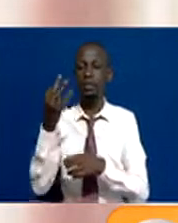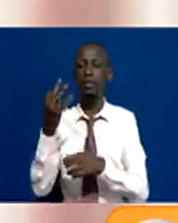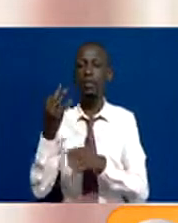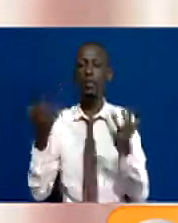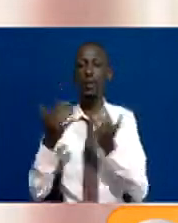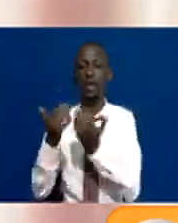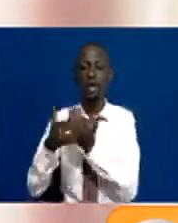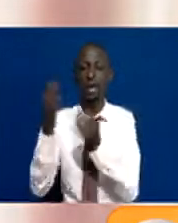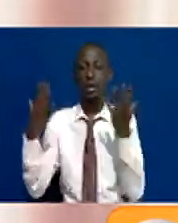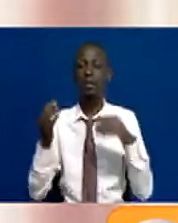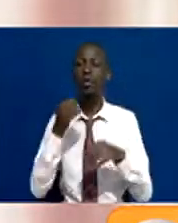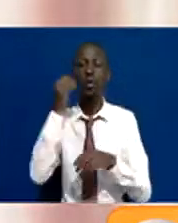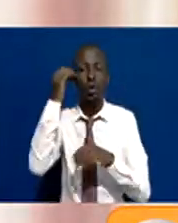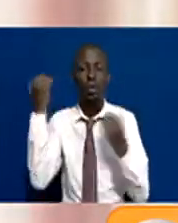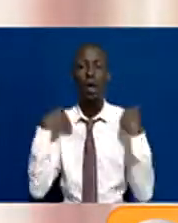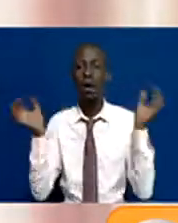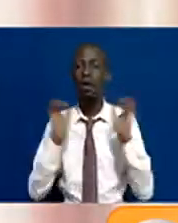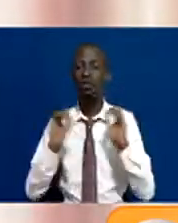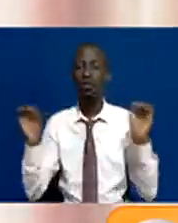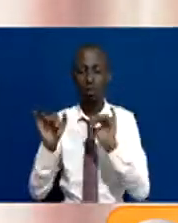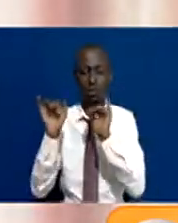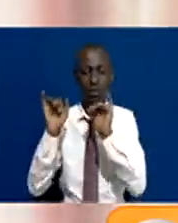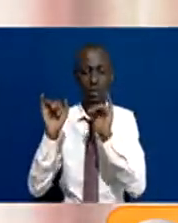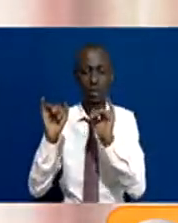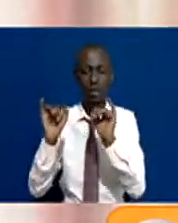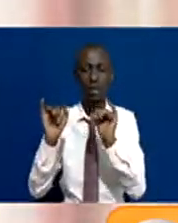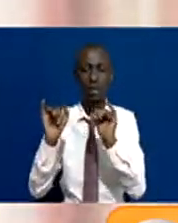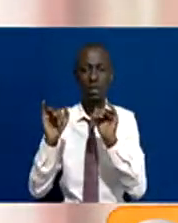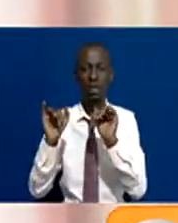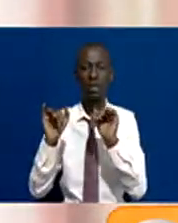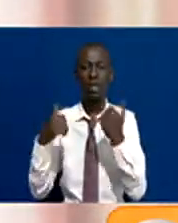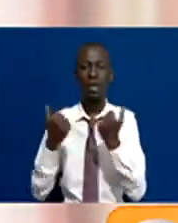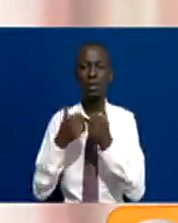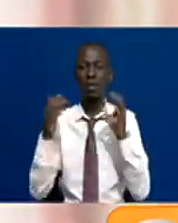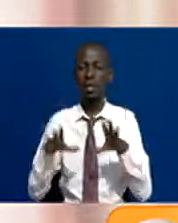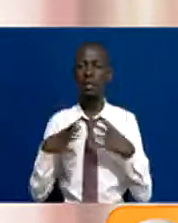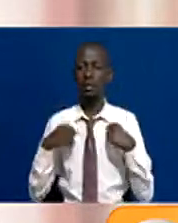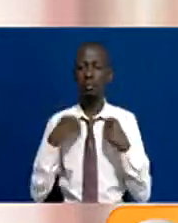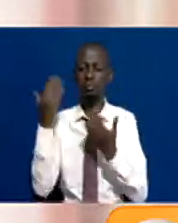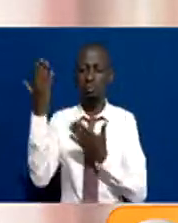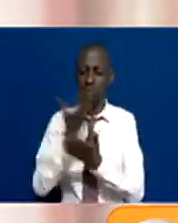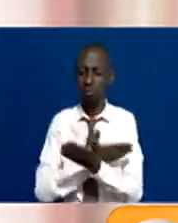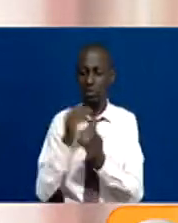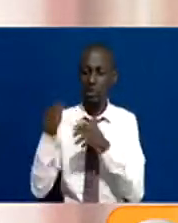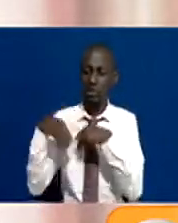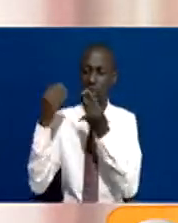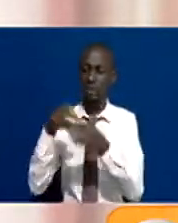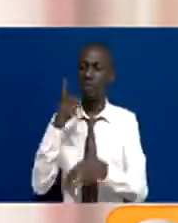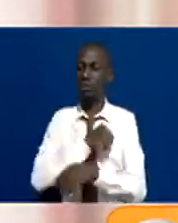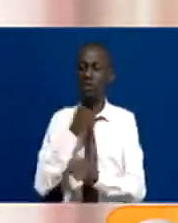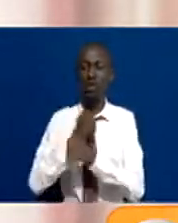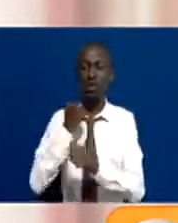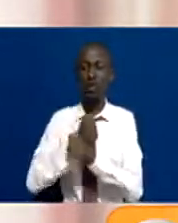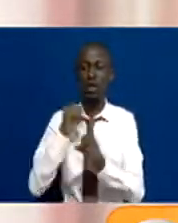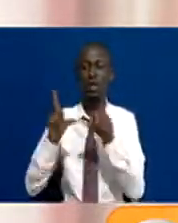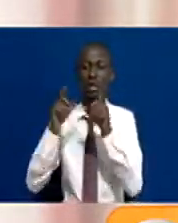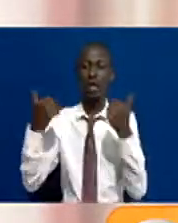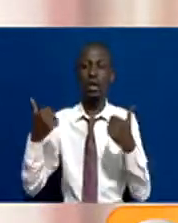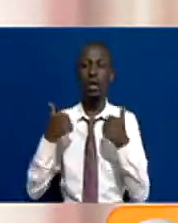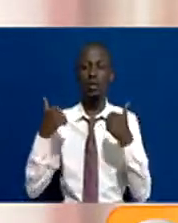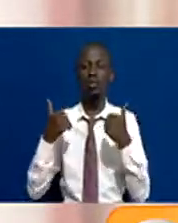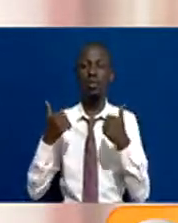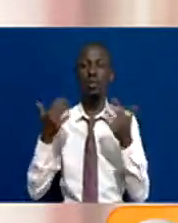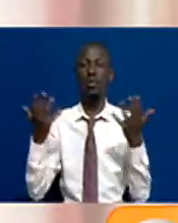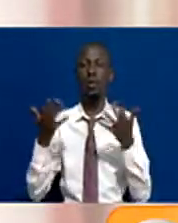life from there. I got accepted as an asylum. I was given documentation. I got a work permit. I moved out of the